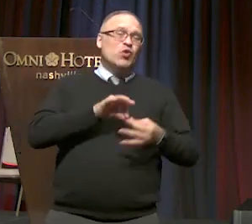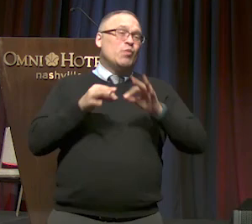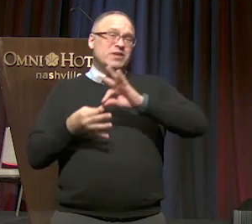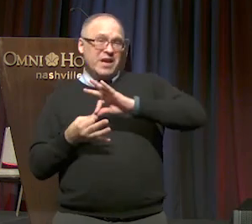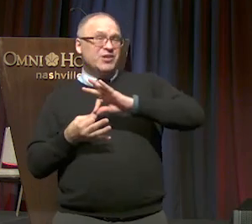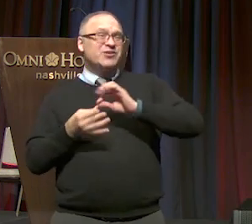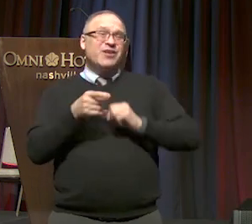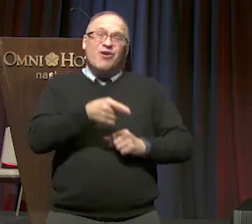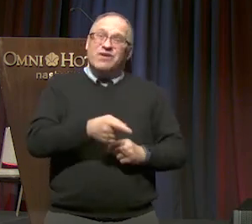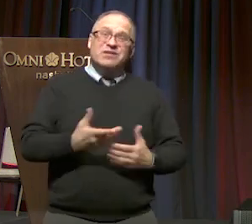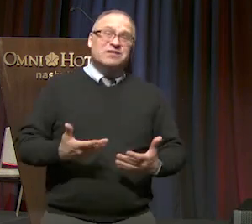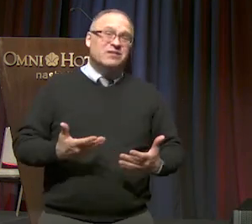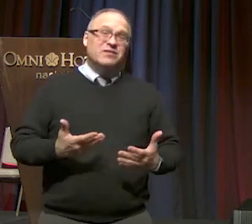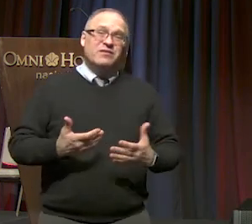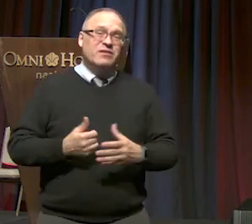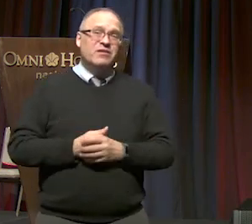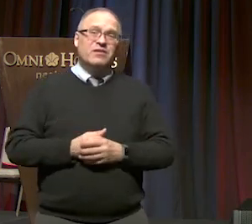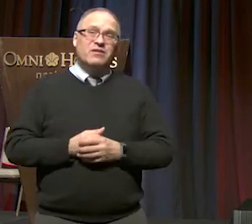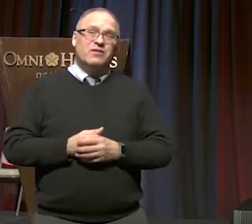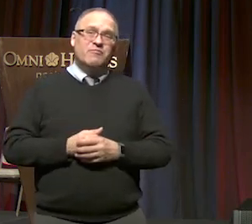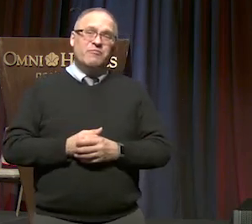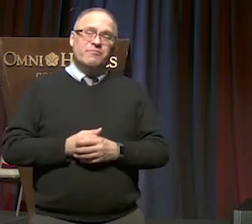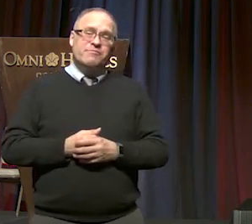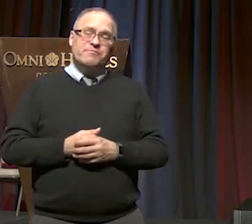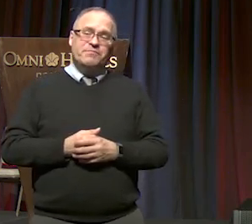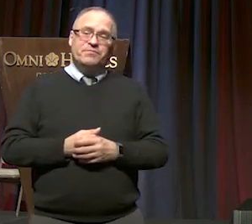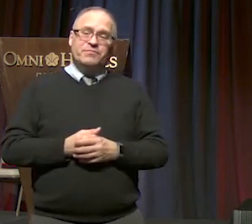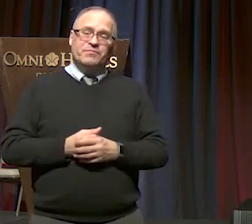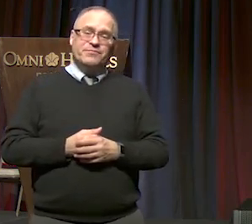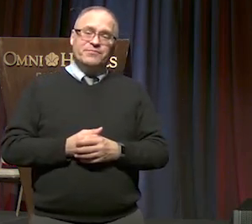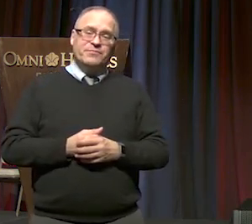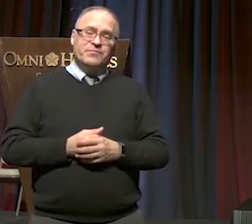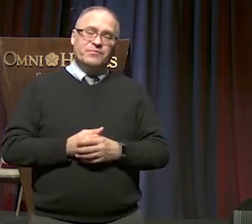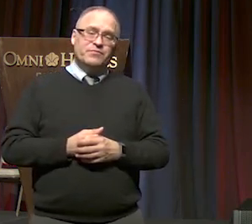Because majority of our, or